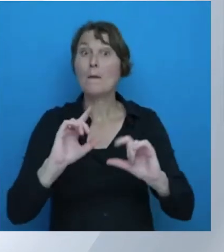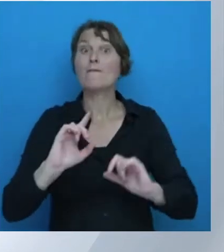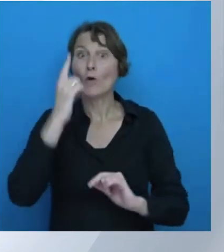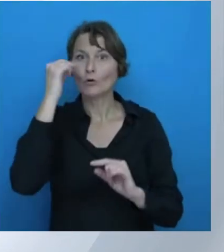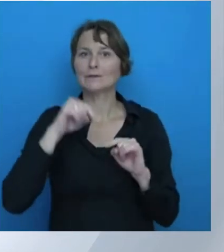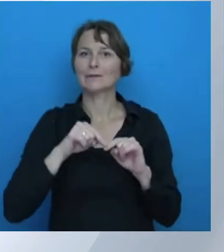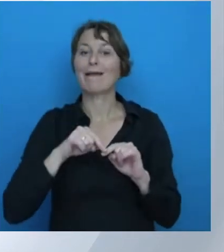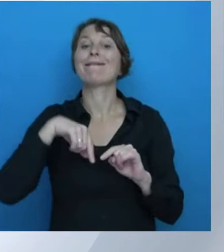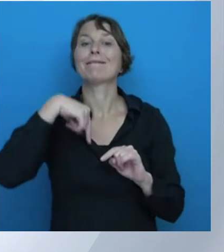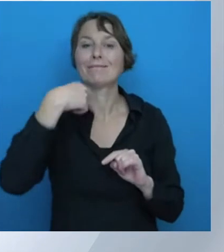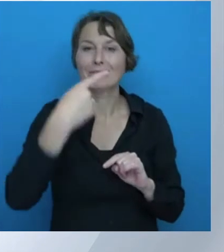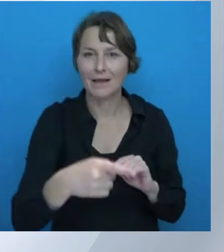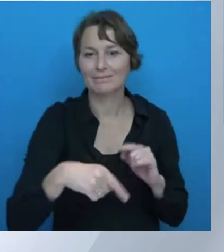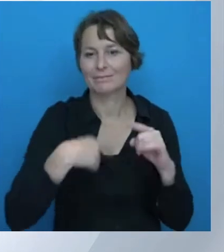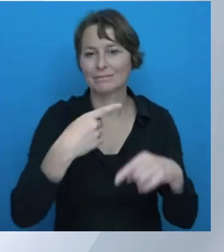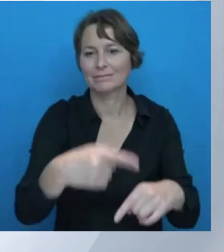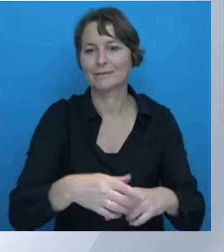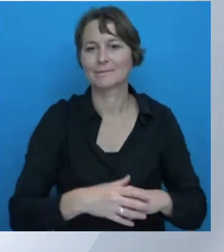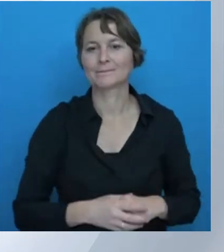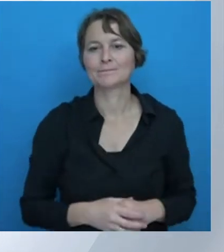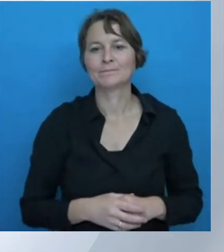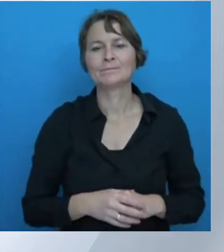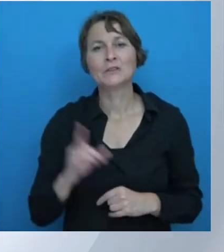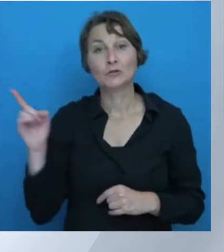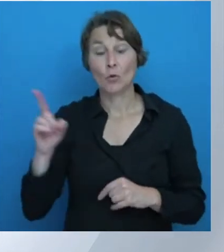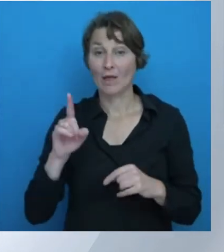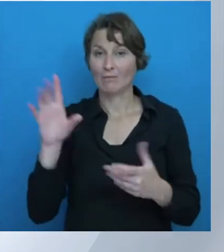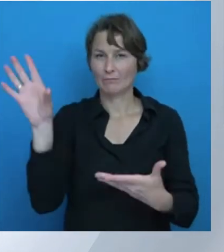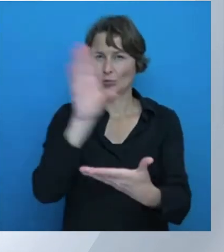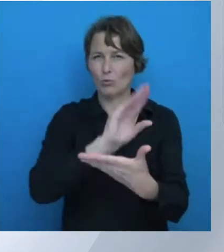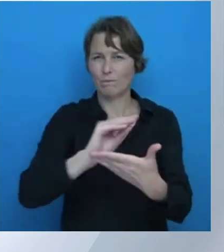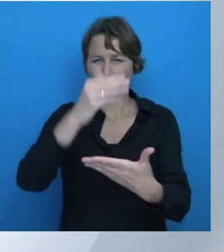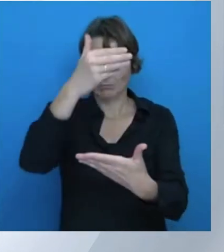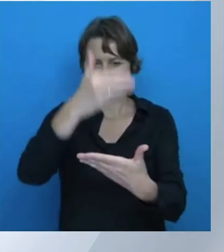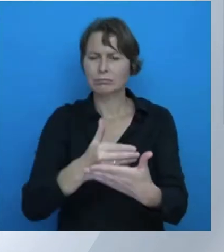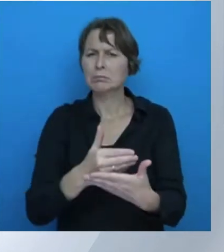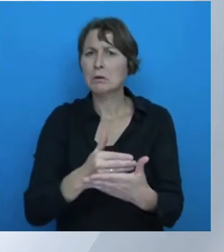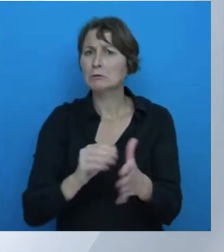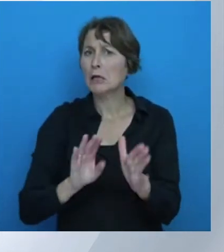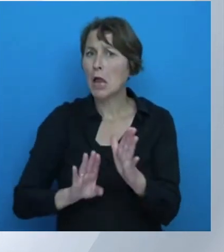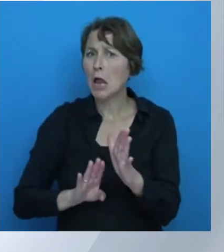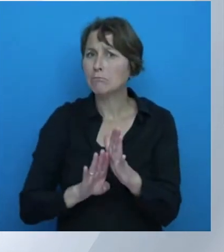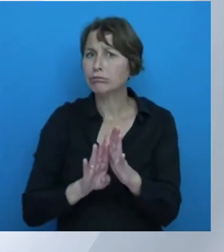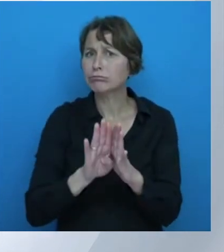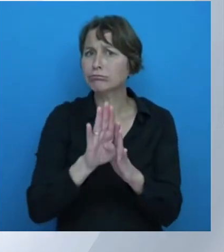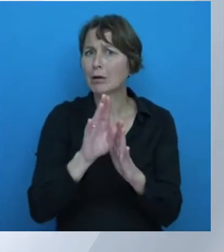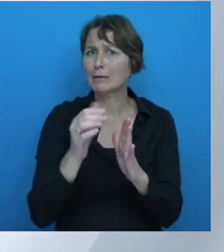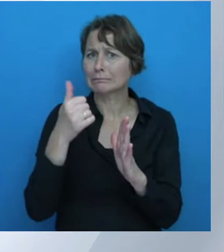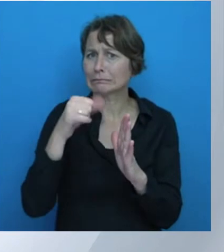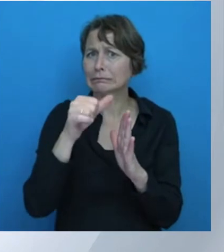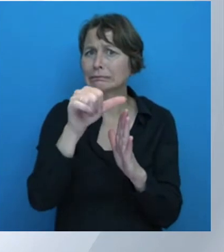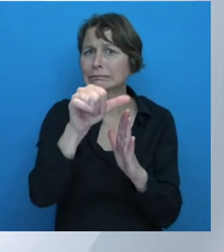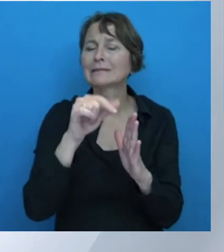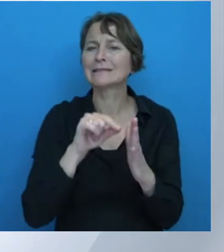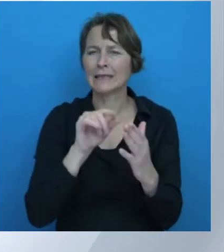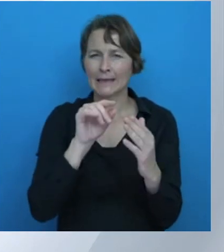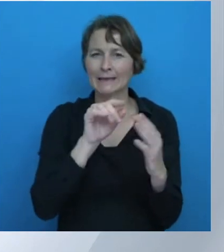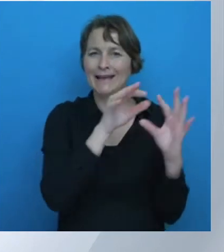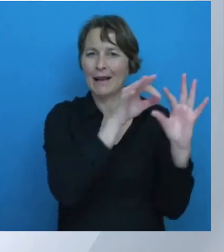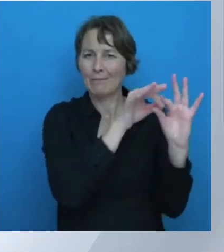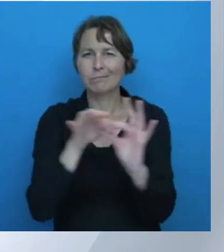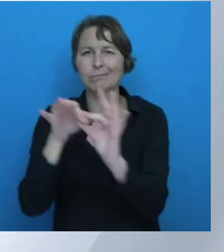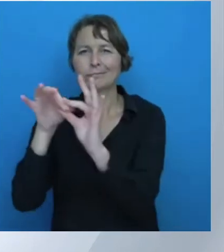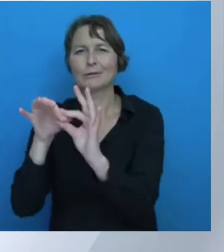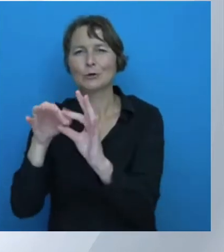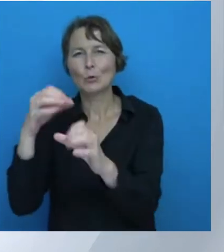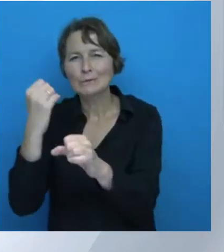a report to your DevOps teams on their progress and linked to their actual tasks and executions.